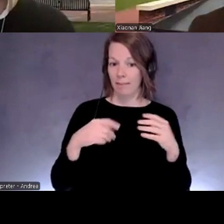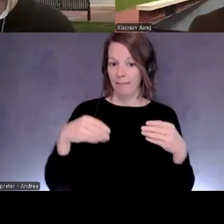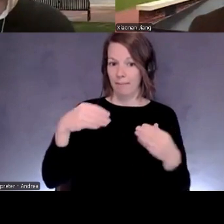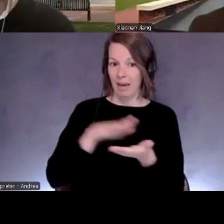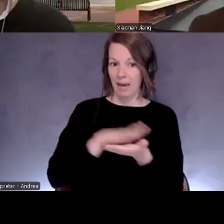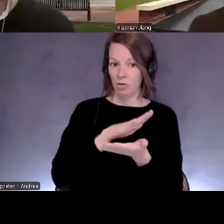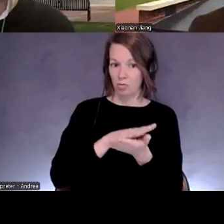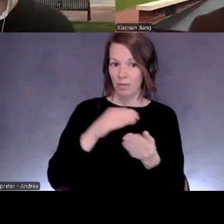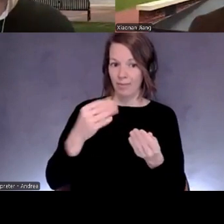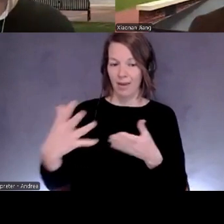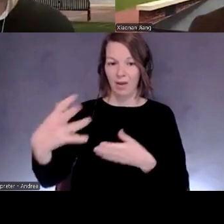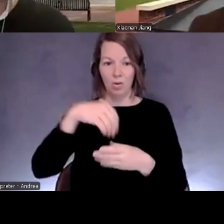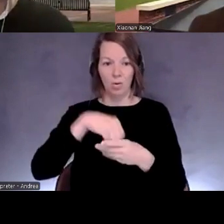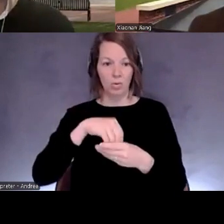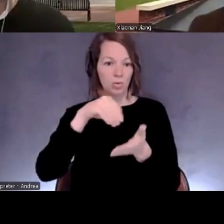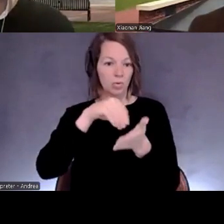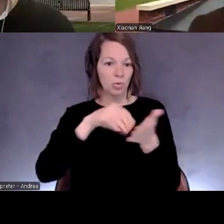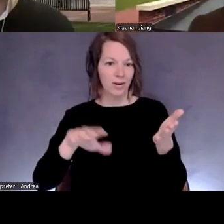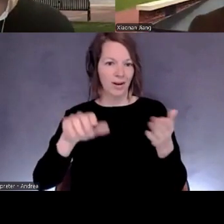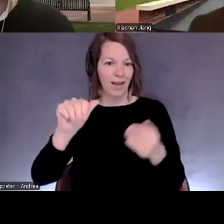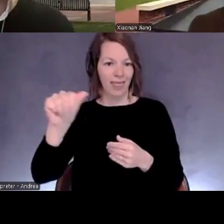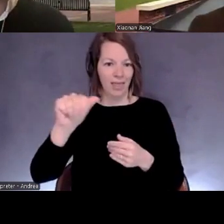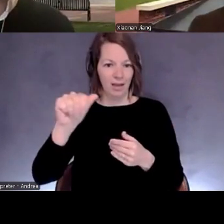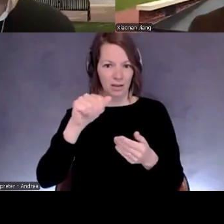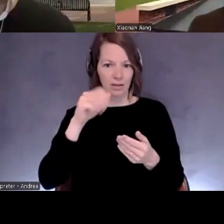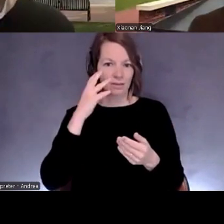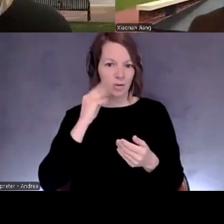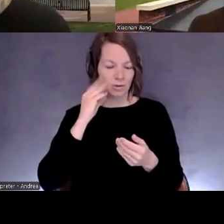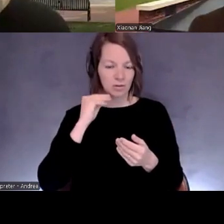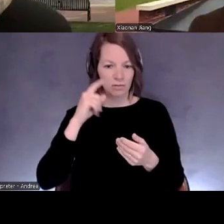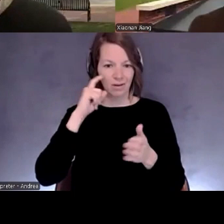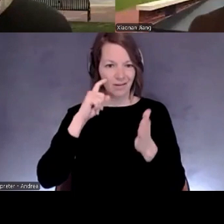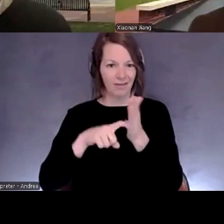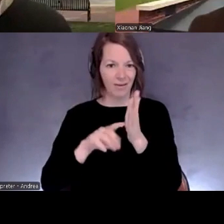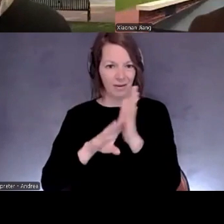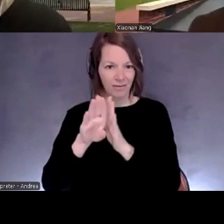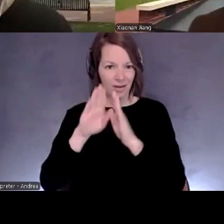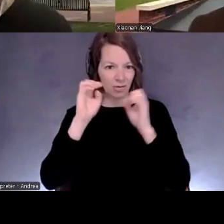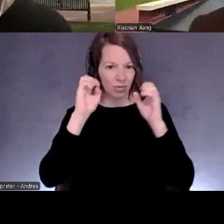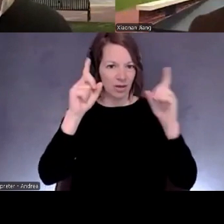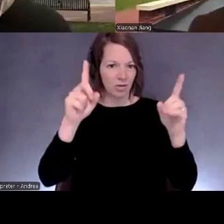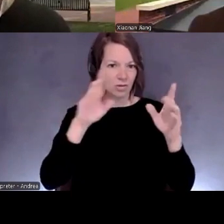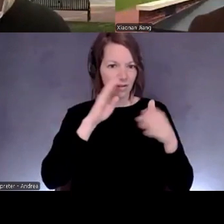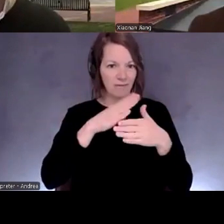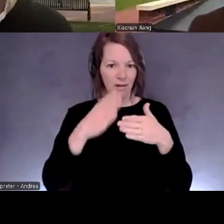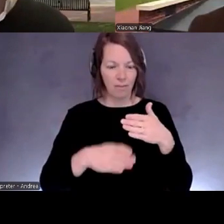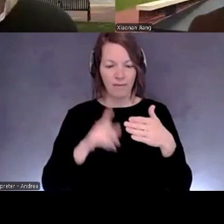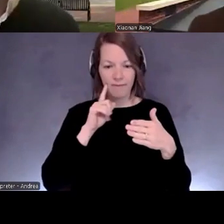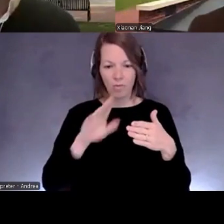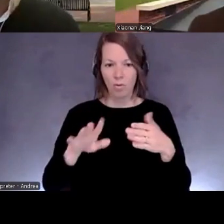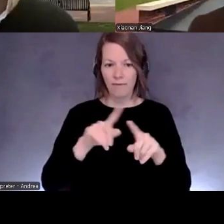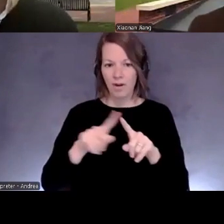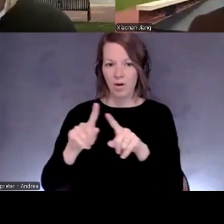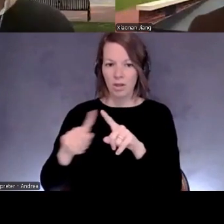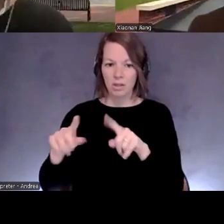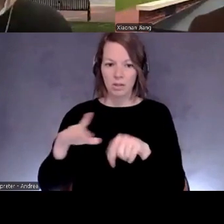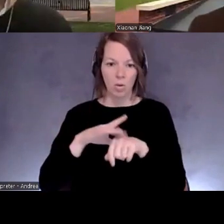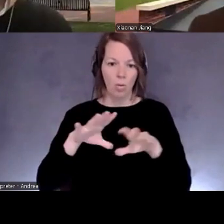engage student-athlete experiences, identify development, educational outcome in various global contexts?